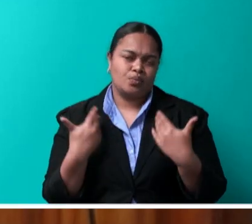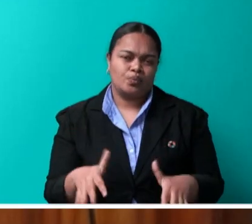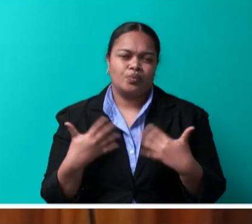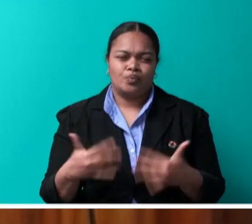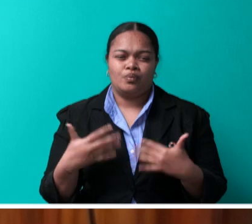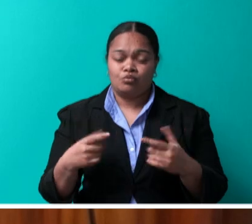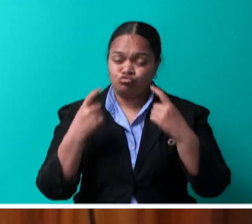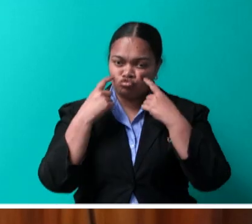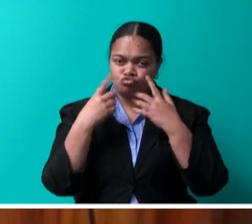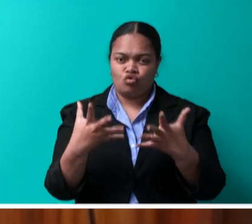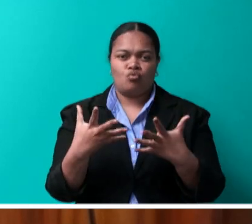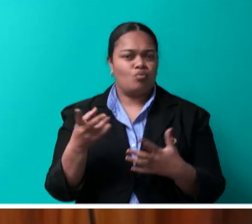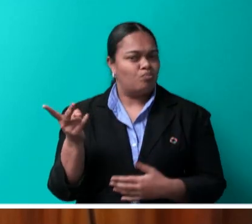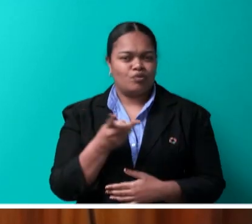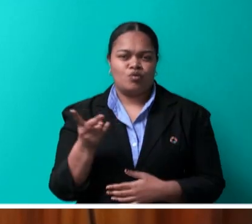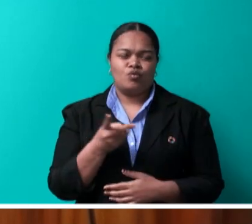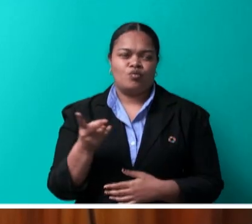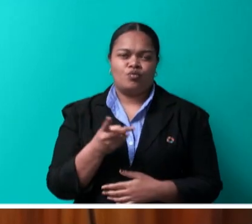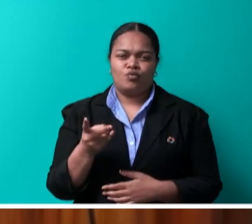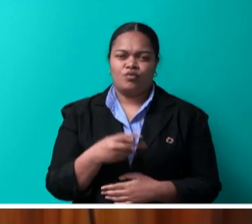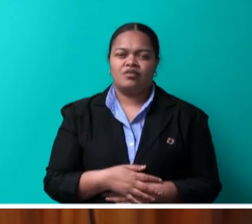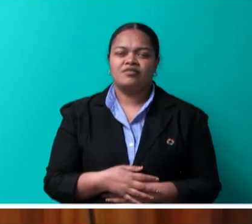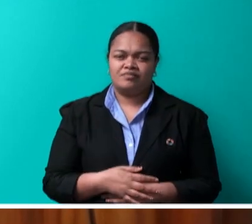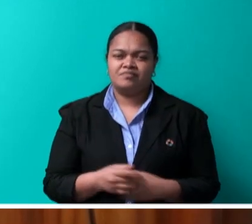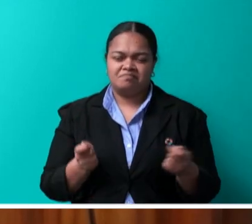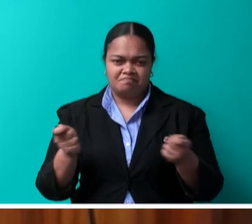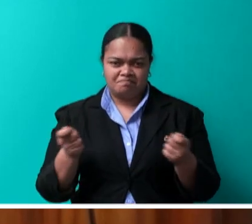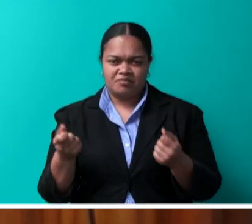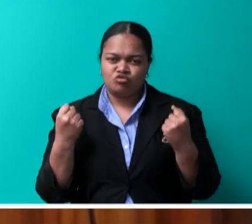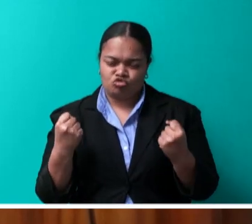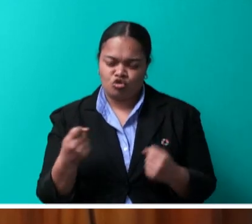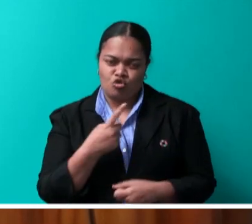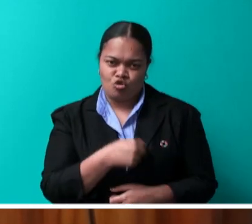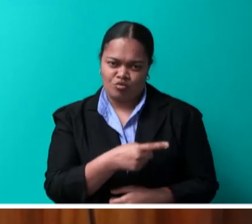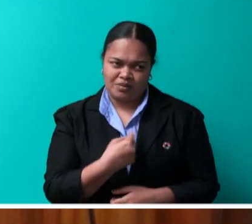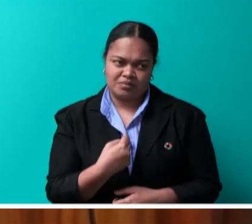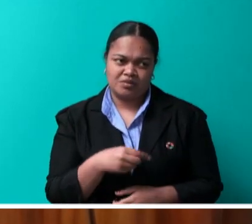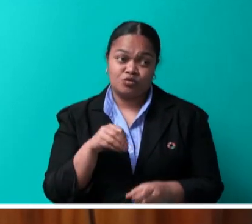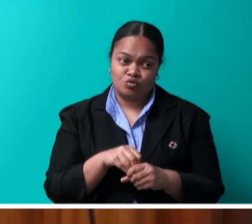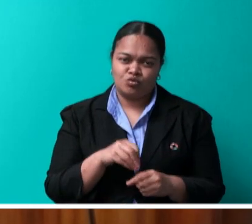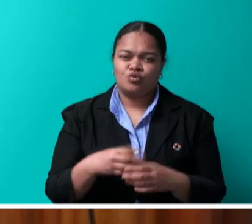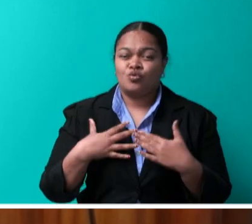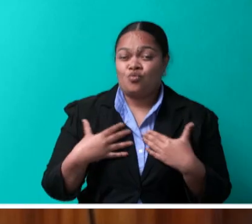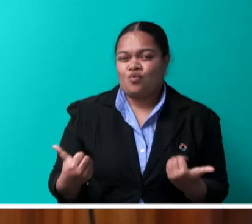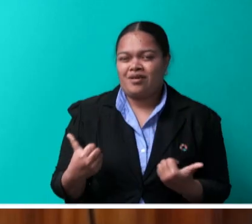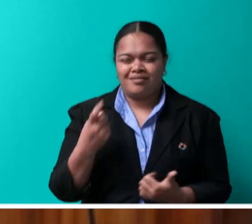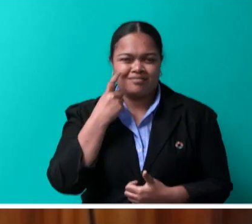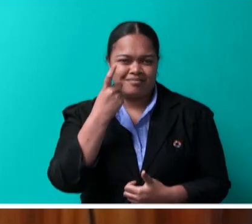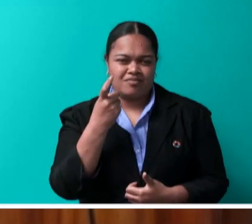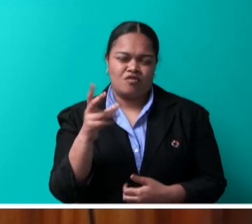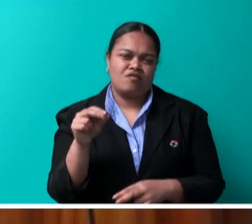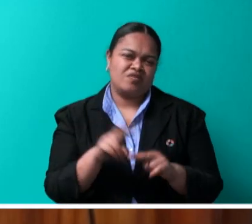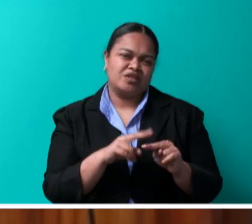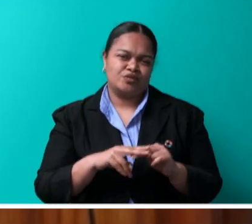reflects both prudent fiscal management and a strong commitment to improving the well-being of the people